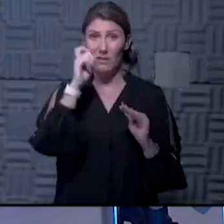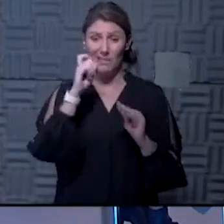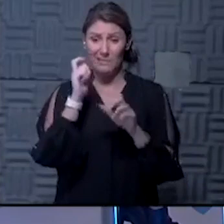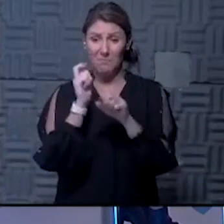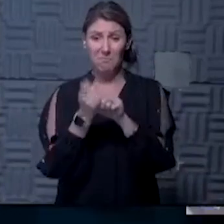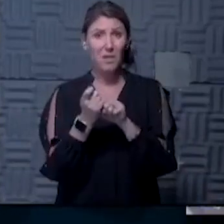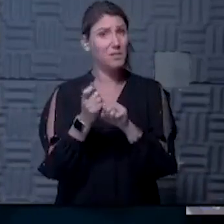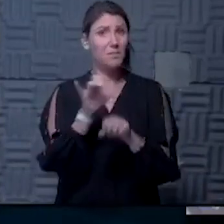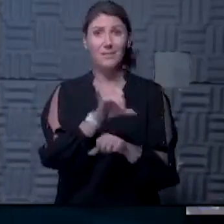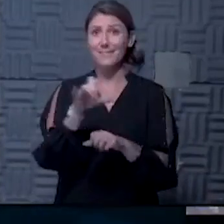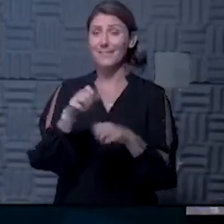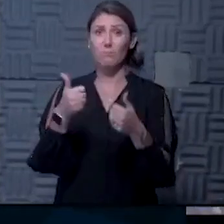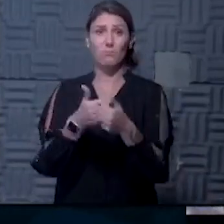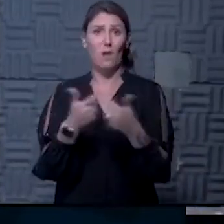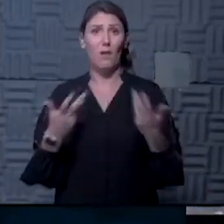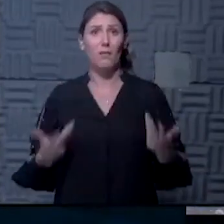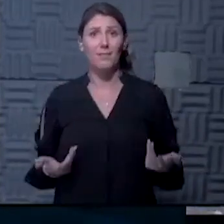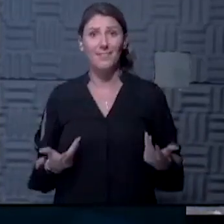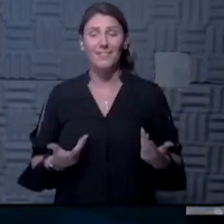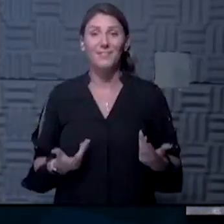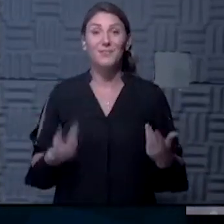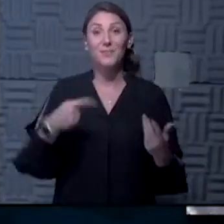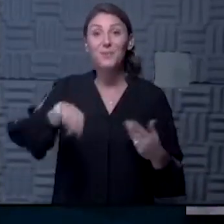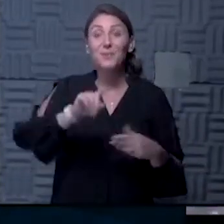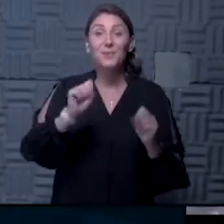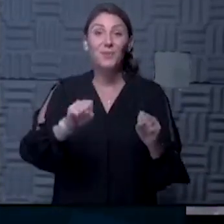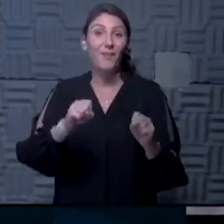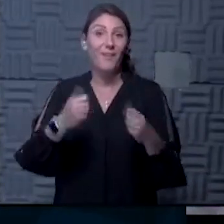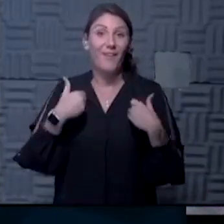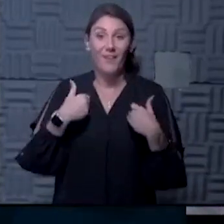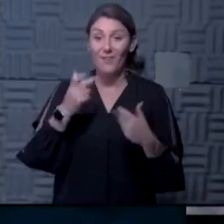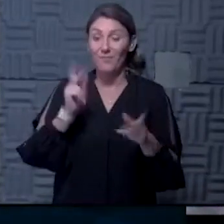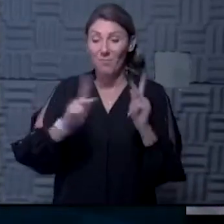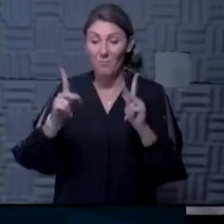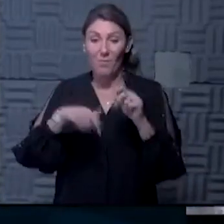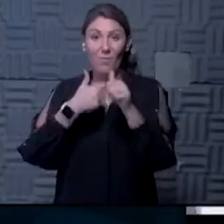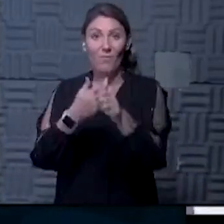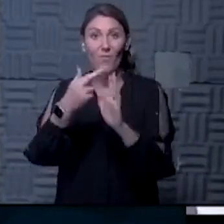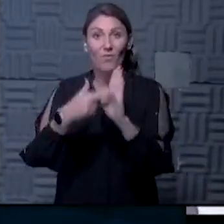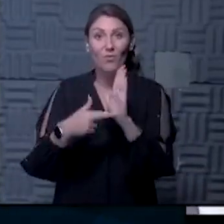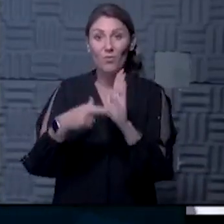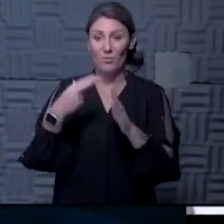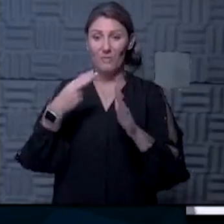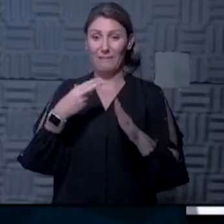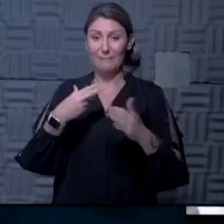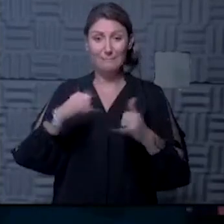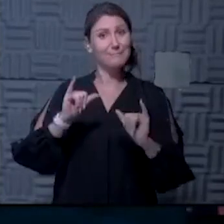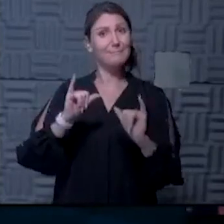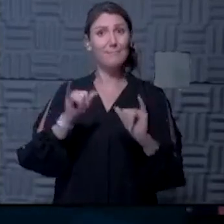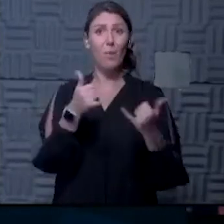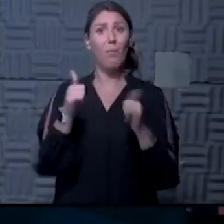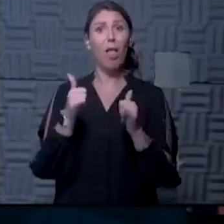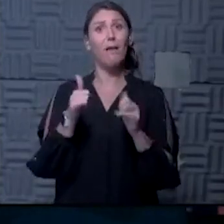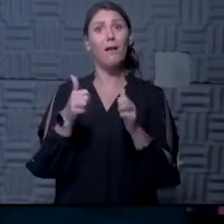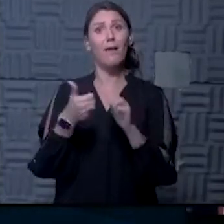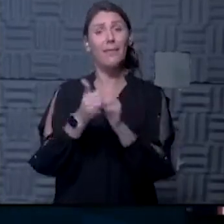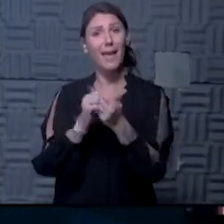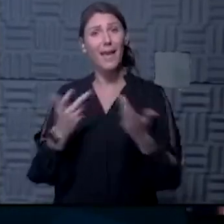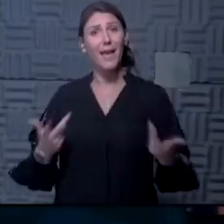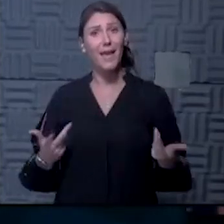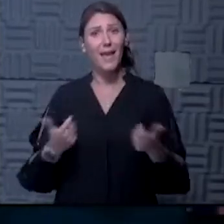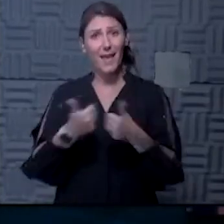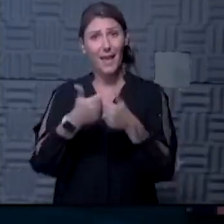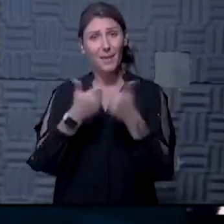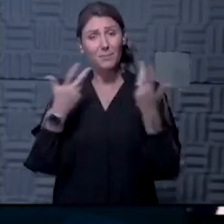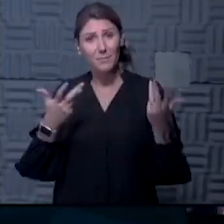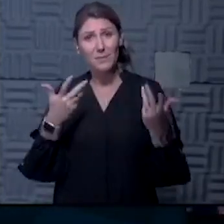the same challenge, right? You guys were able to have people follow those pillars and still play the games. I think it's remarkable. Early